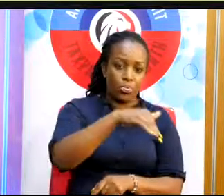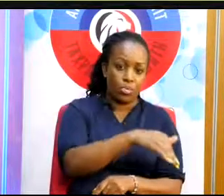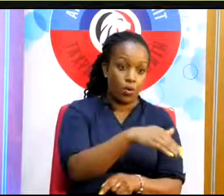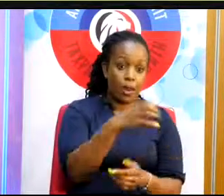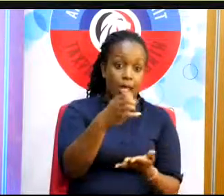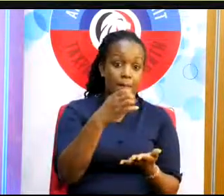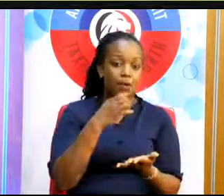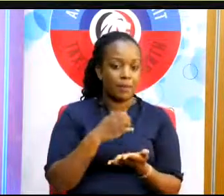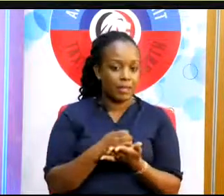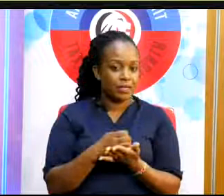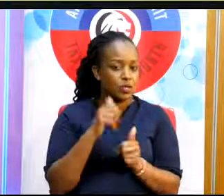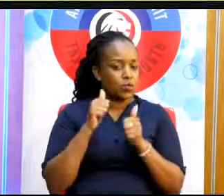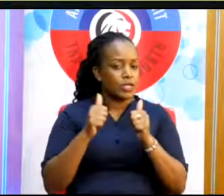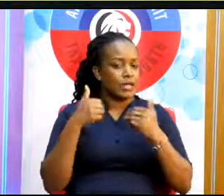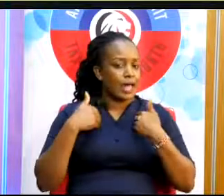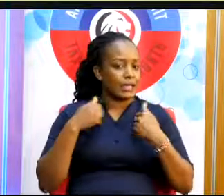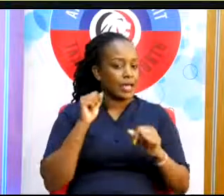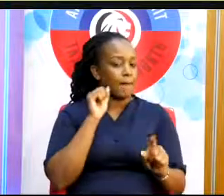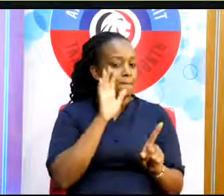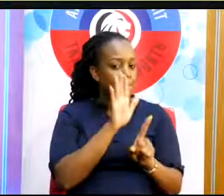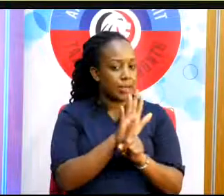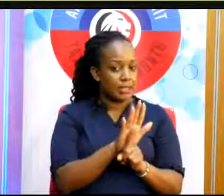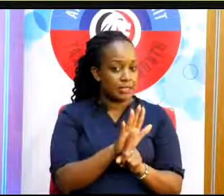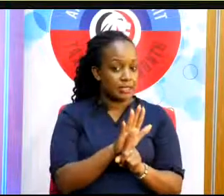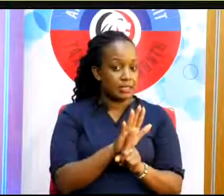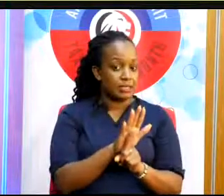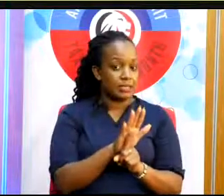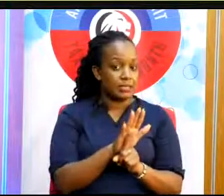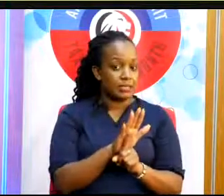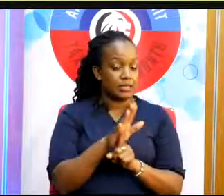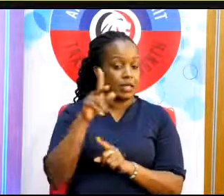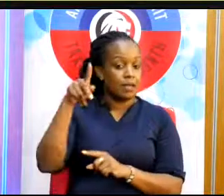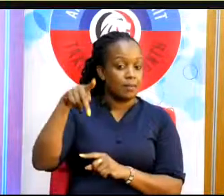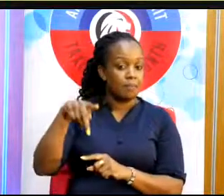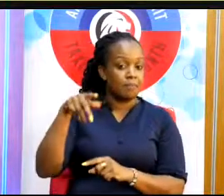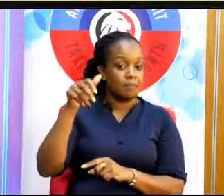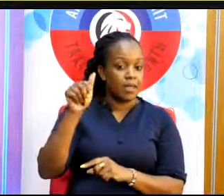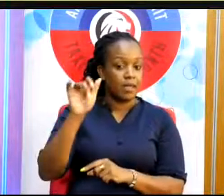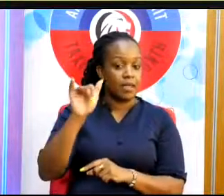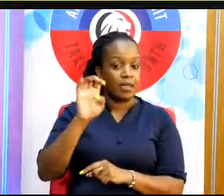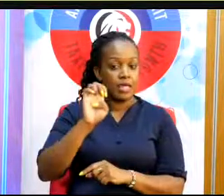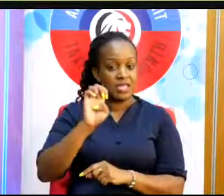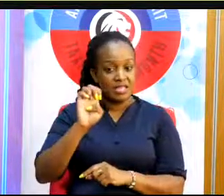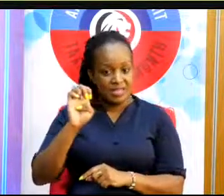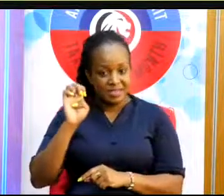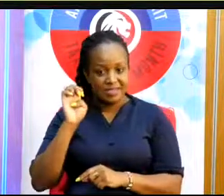employment, which have impacted our PYE negatively.